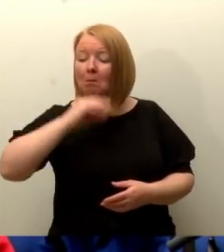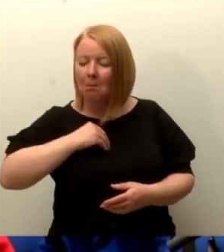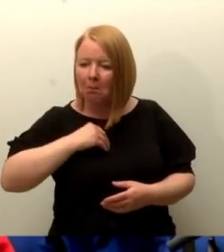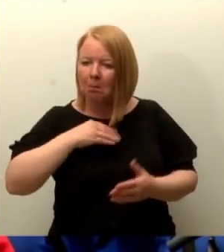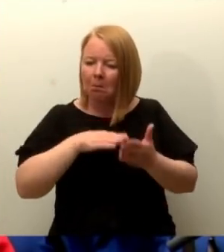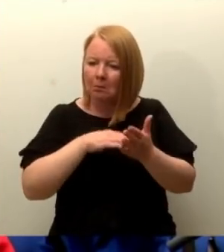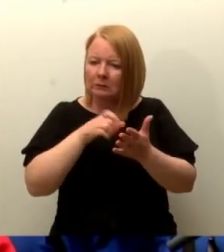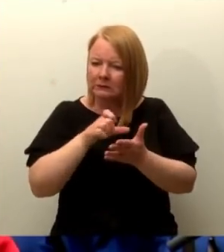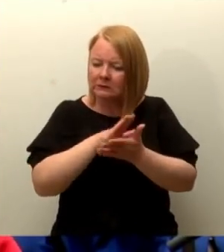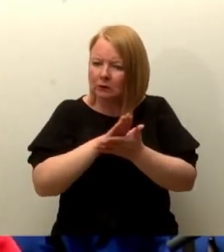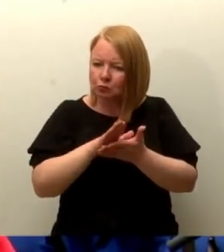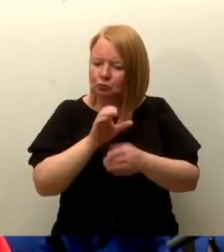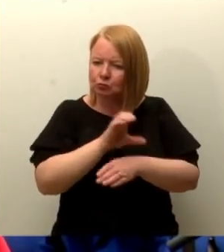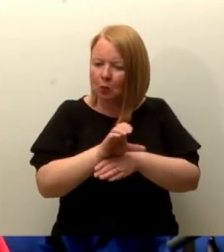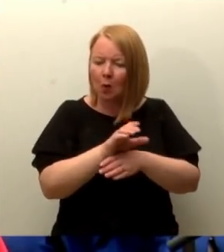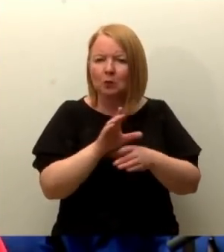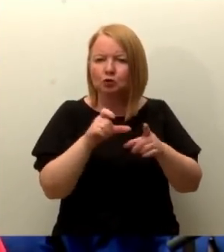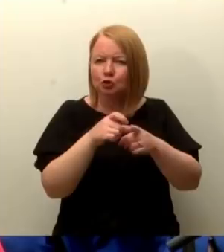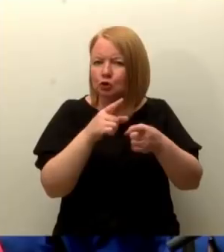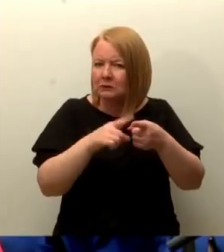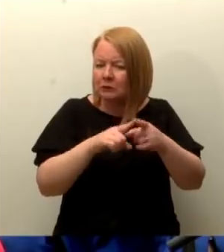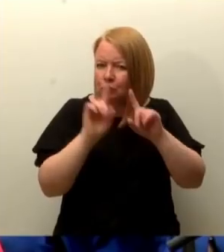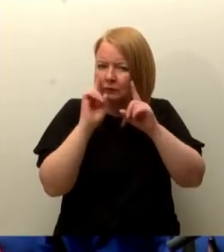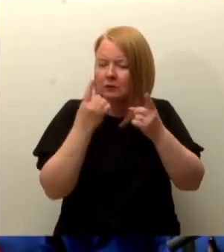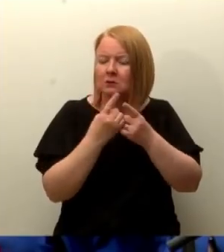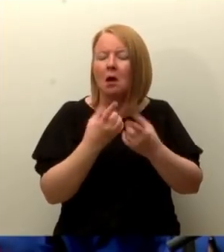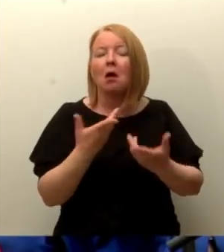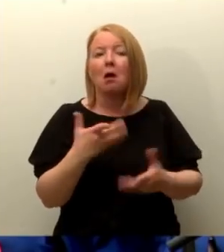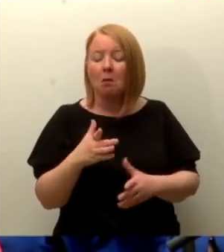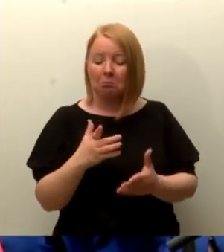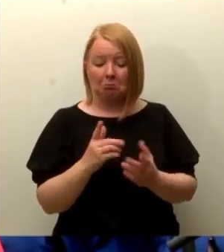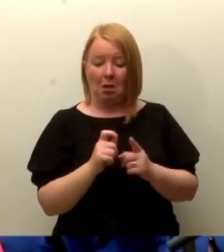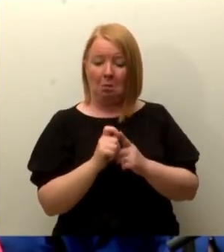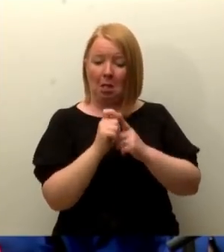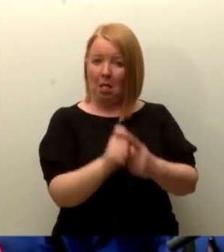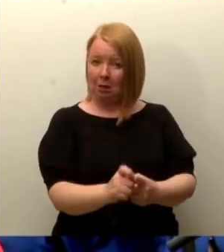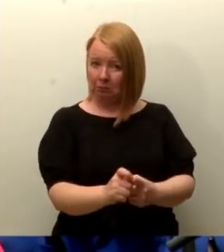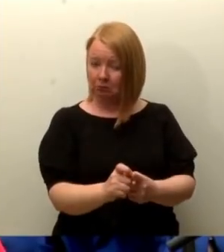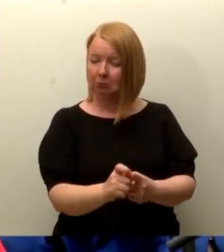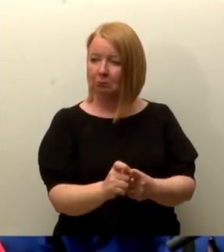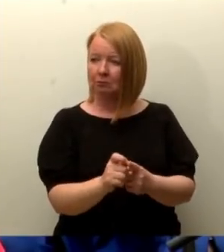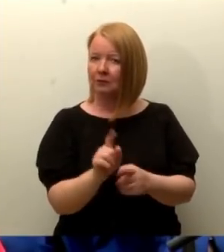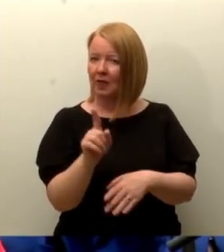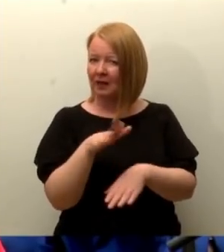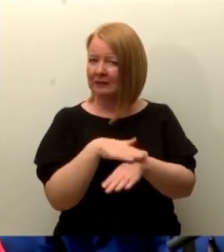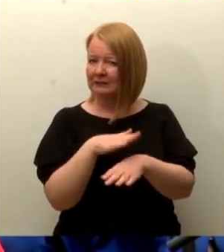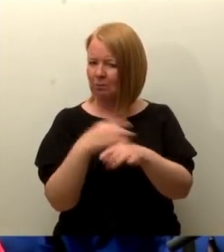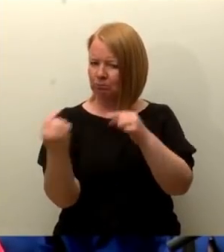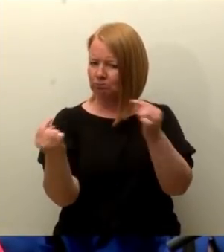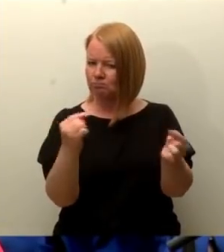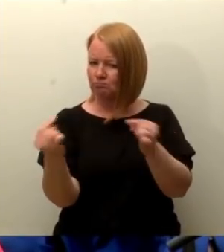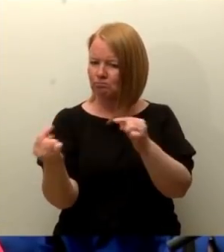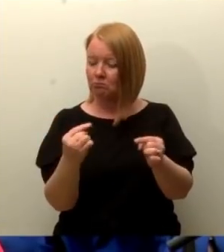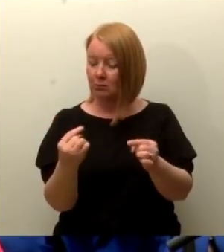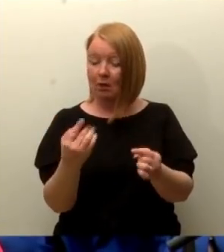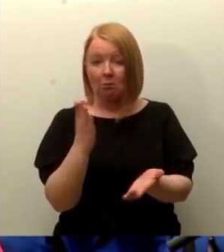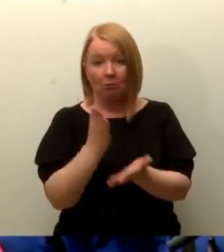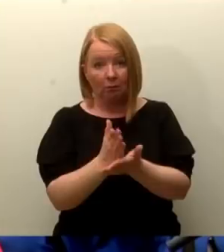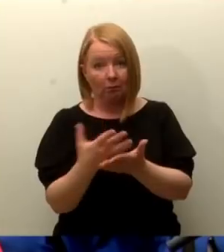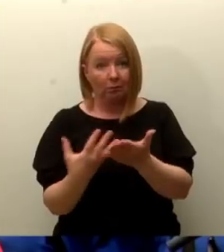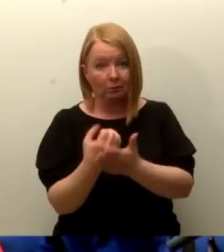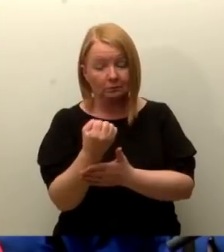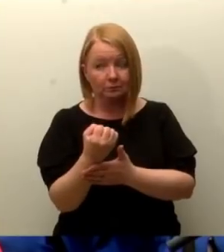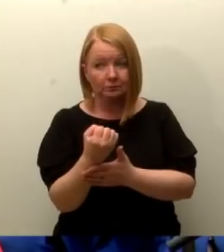in Dundee at the university here. And I applied for it. That time it was very competitive. I got the admission. And